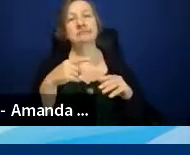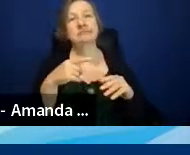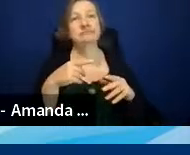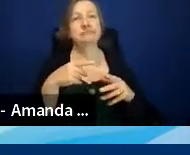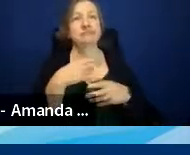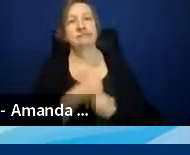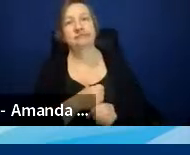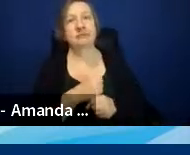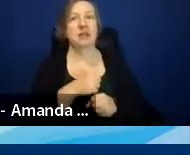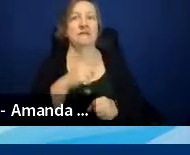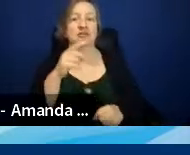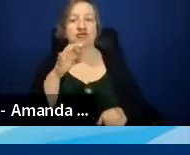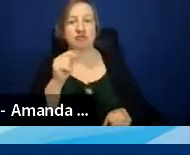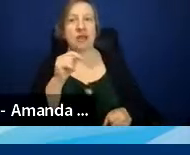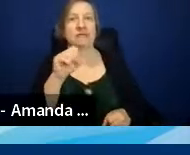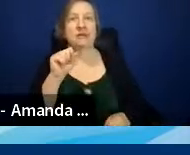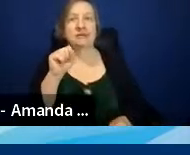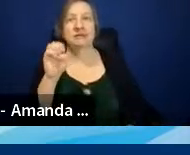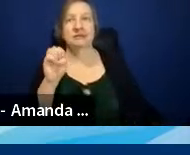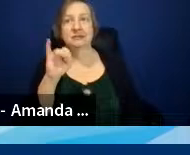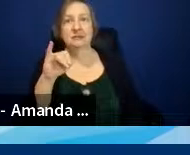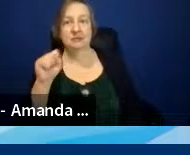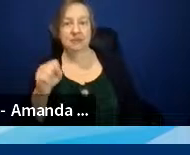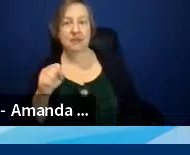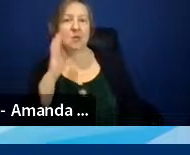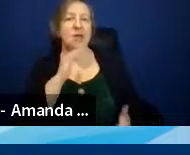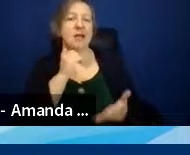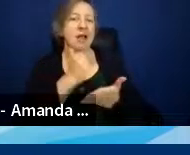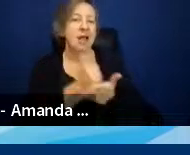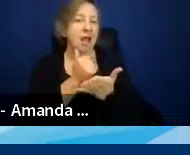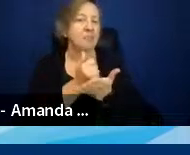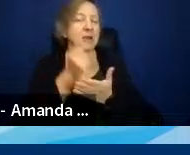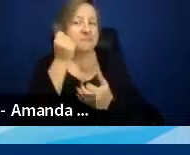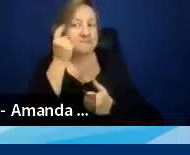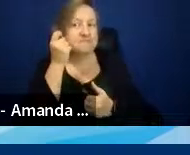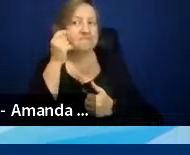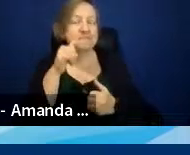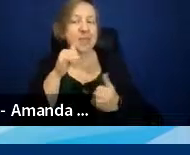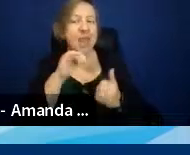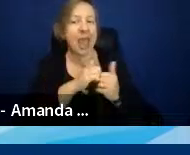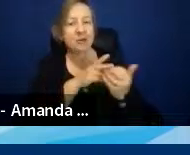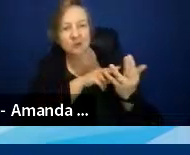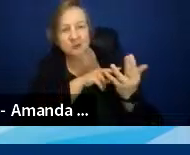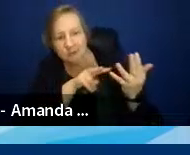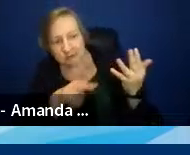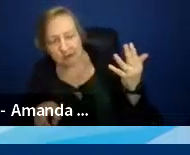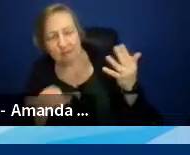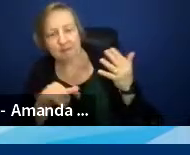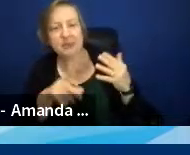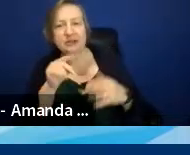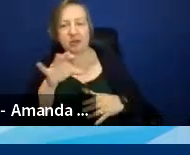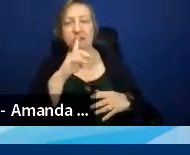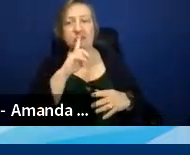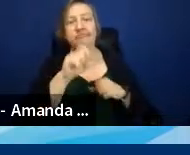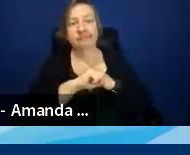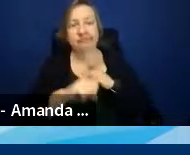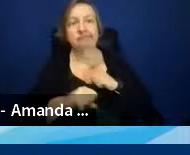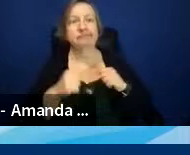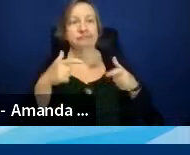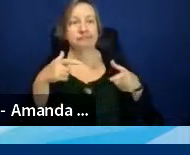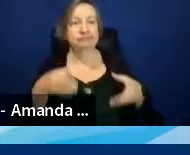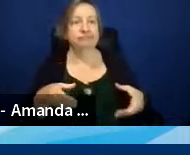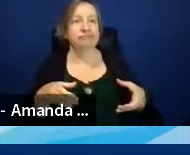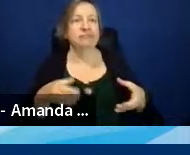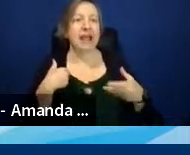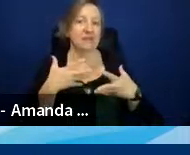help in terms of navigating this document that is incredibly lengthy and has a lot of really good information in it. And